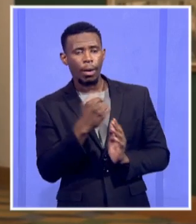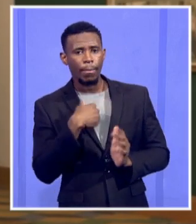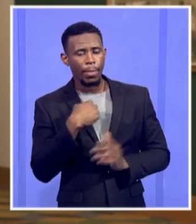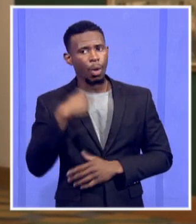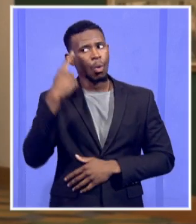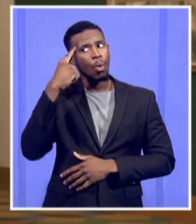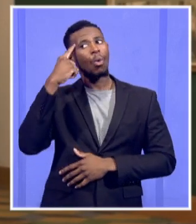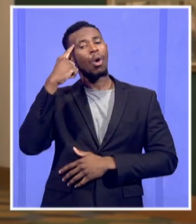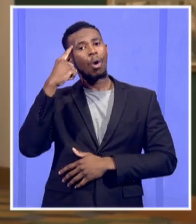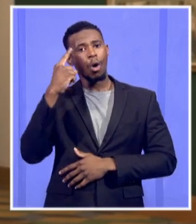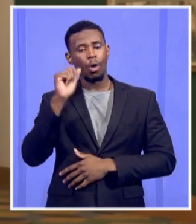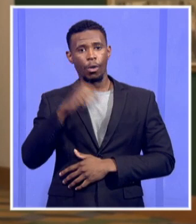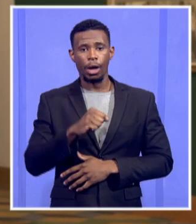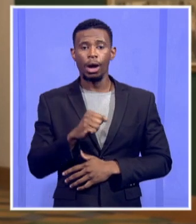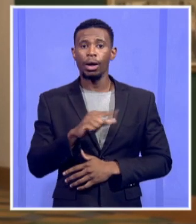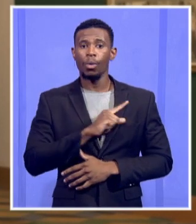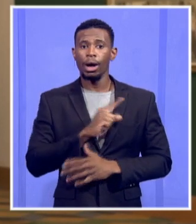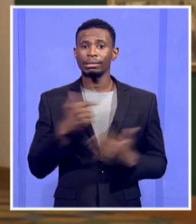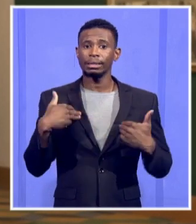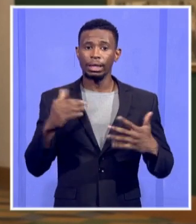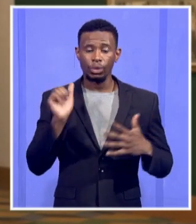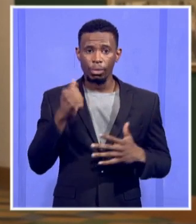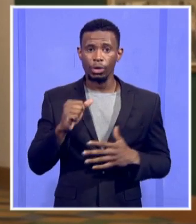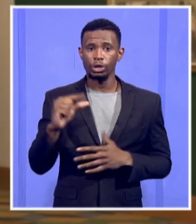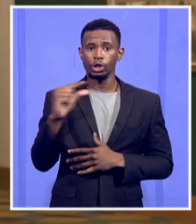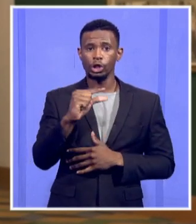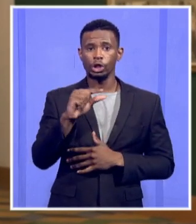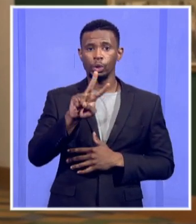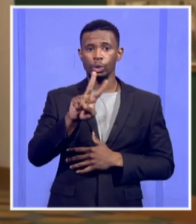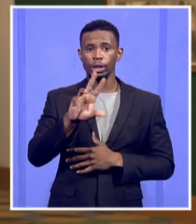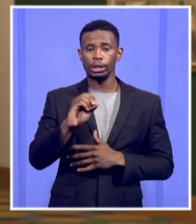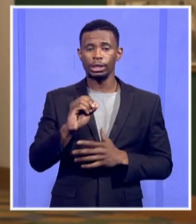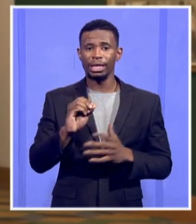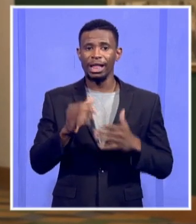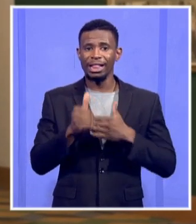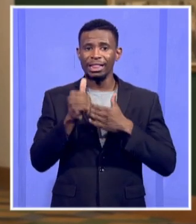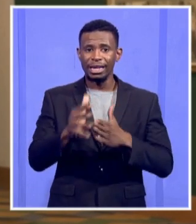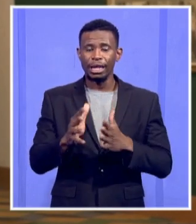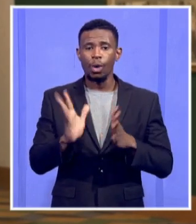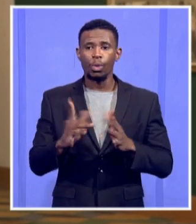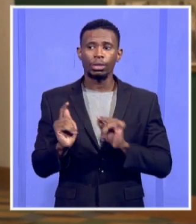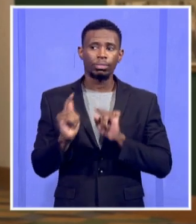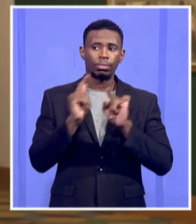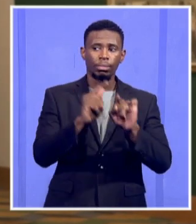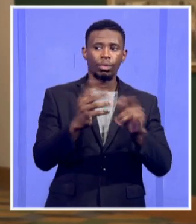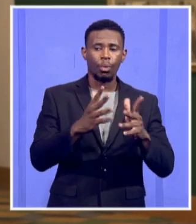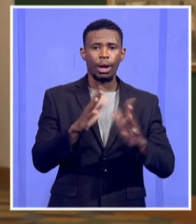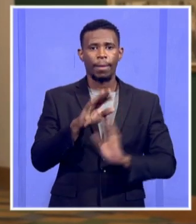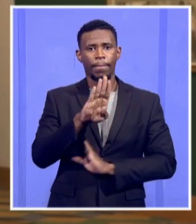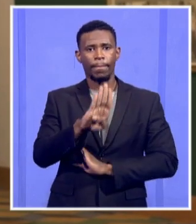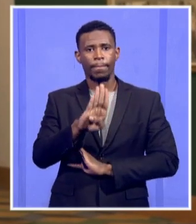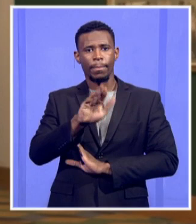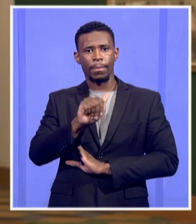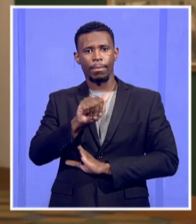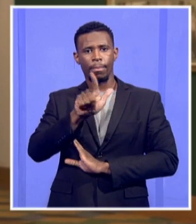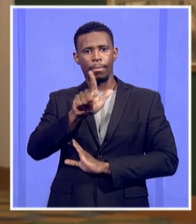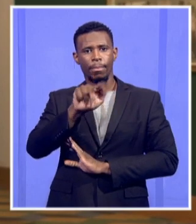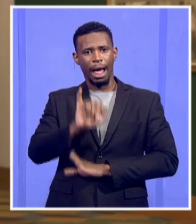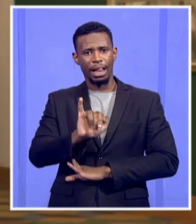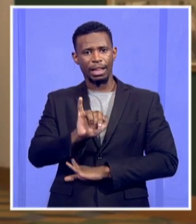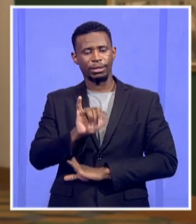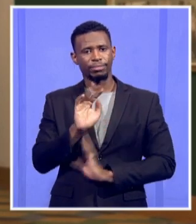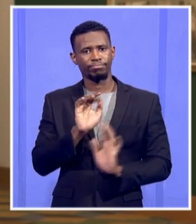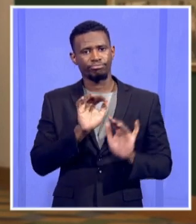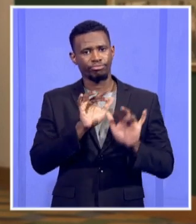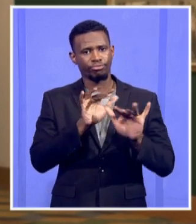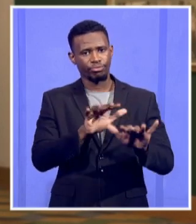the G20 leaders will converge in Bali, Indonesia. And the issue of climate change will also dominate the talks, while